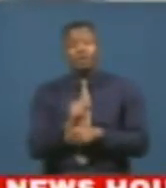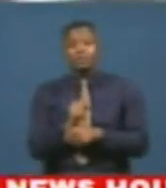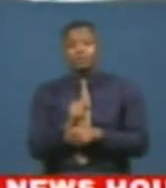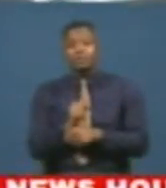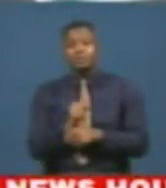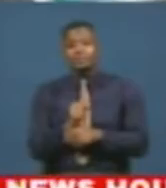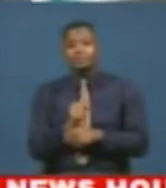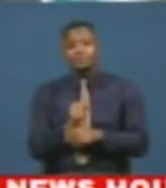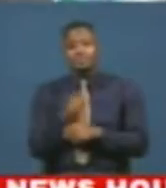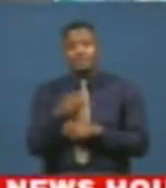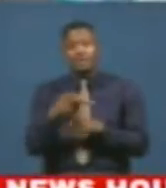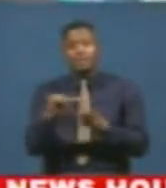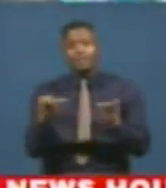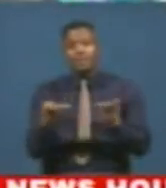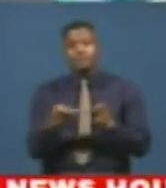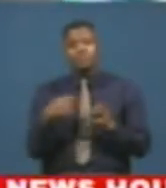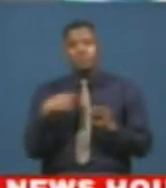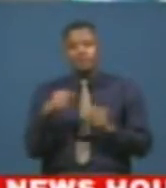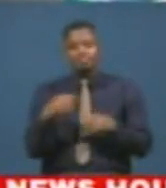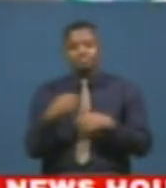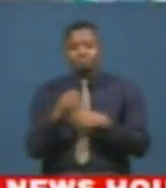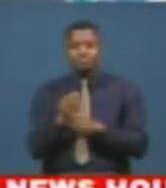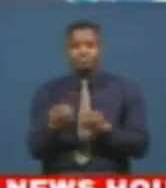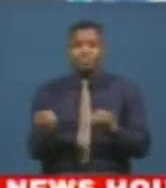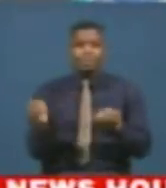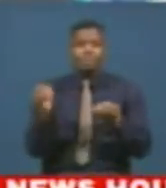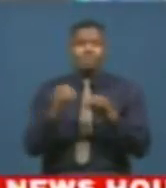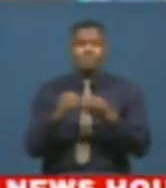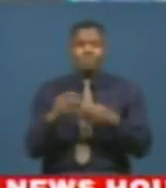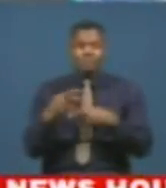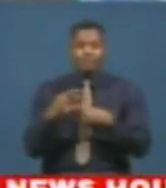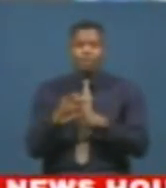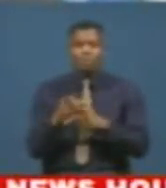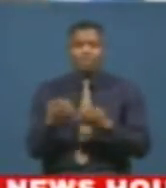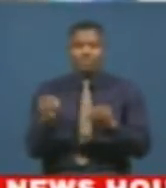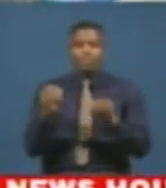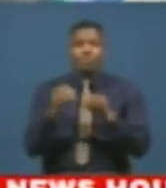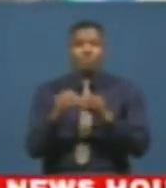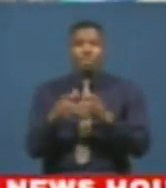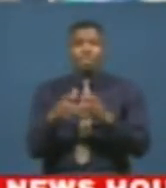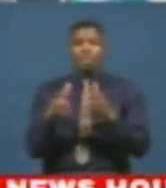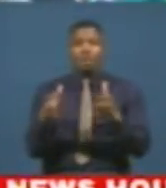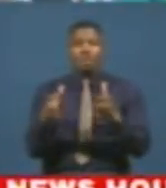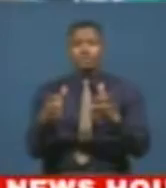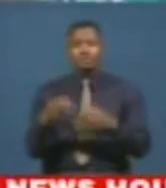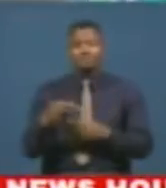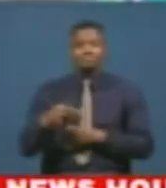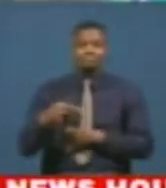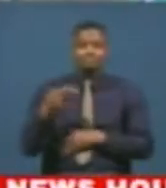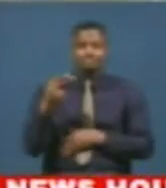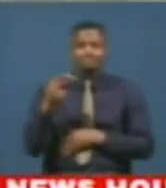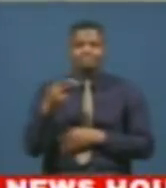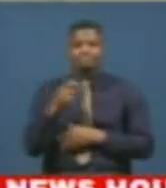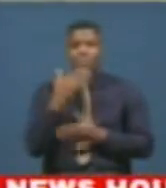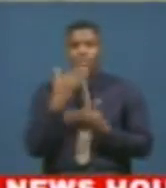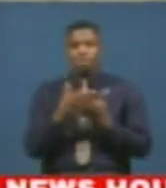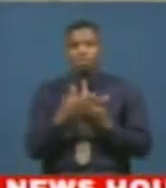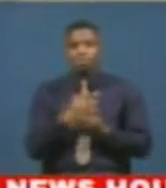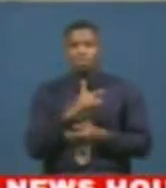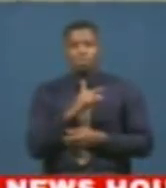the facility so that we can produce more and of high quality.